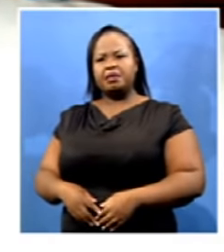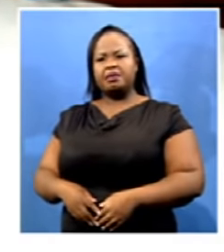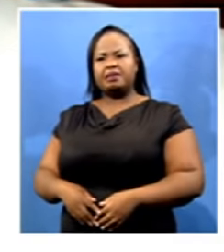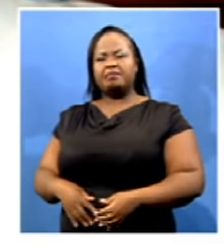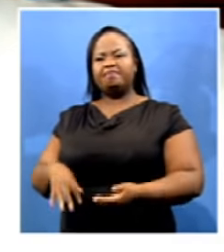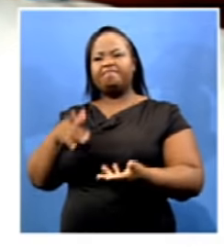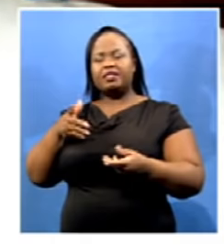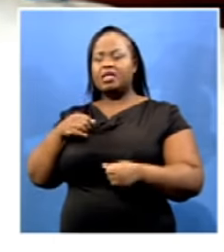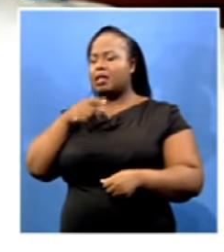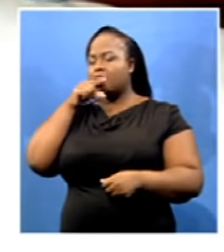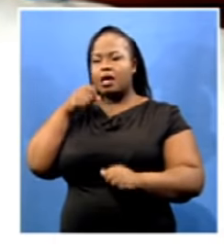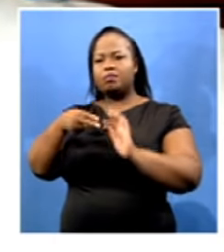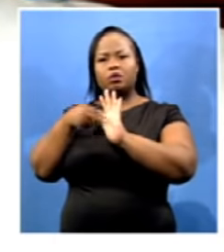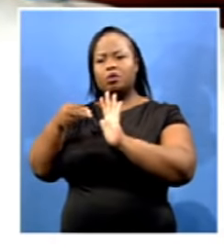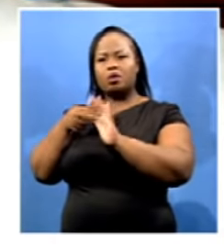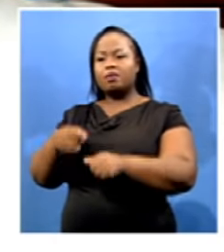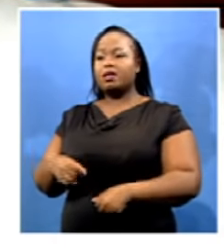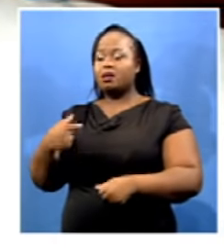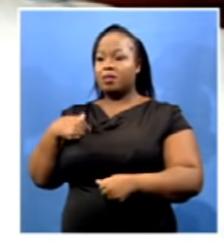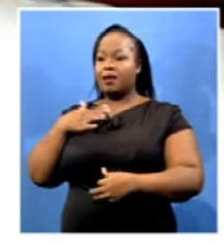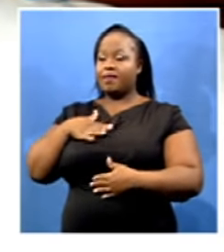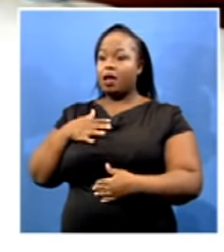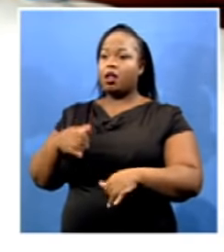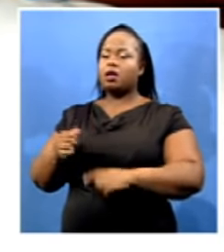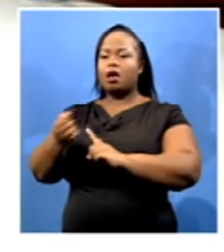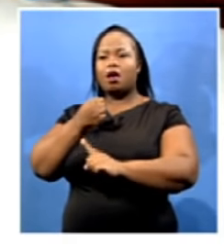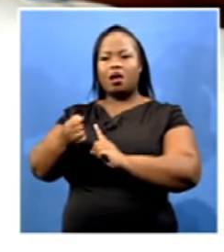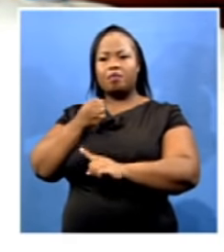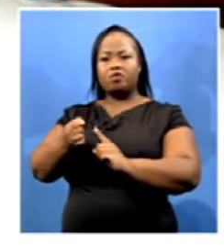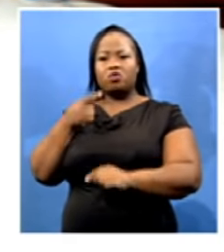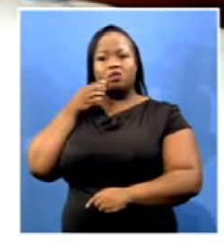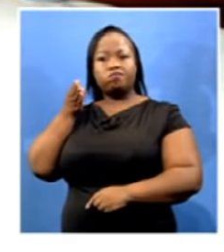of names, and the abuse that I suffered in the parole hearing